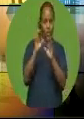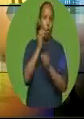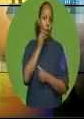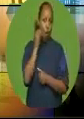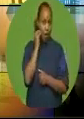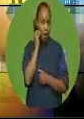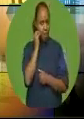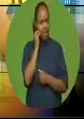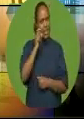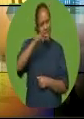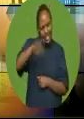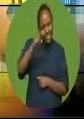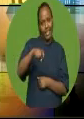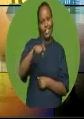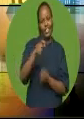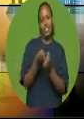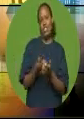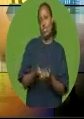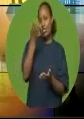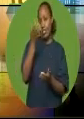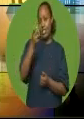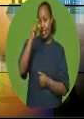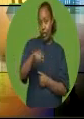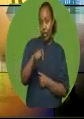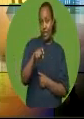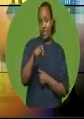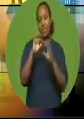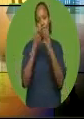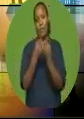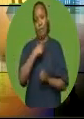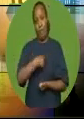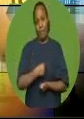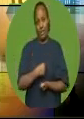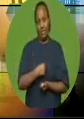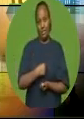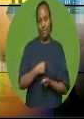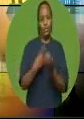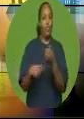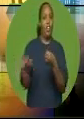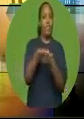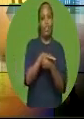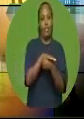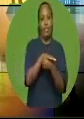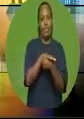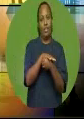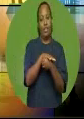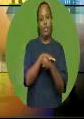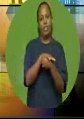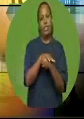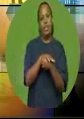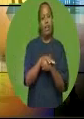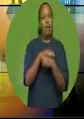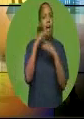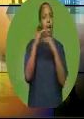home by providing the necessary resources required by family members so as to fulfill the